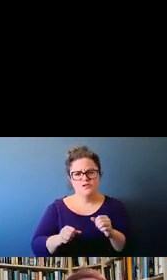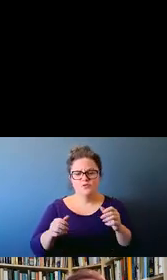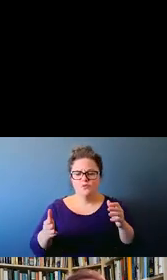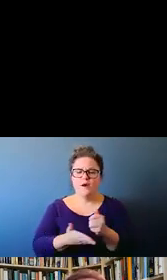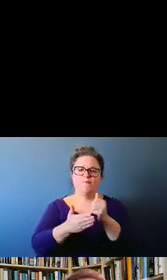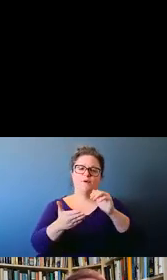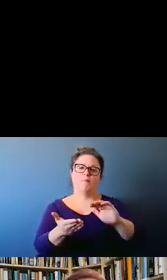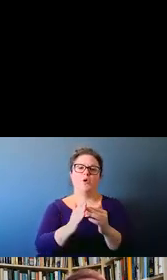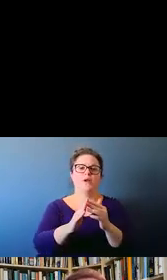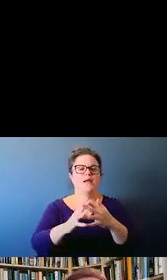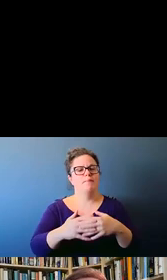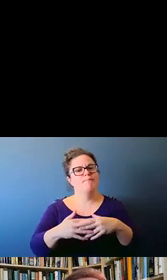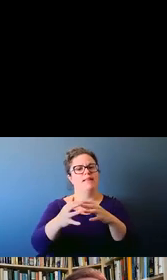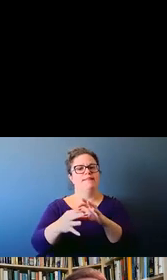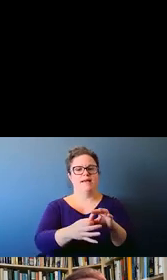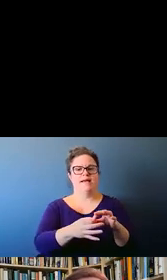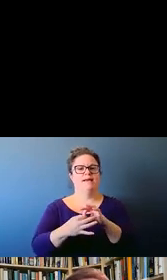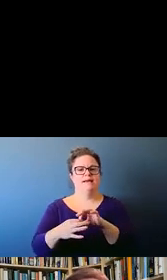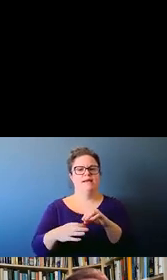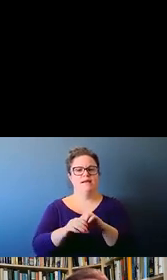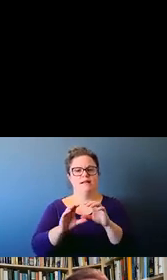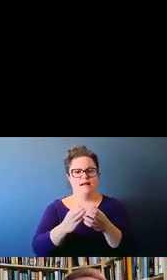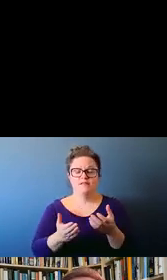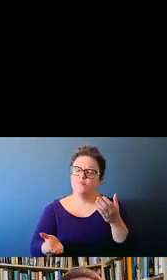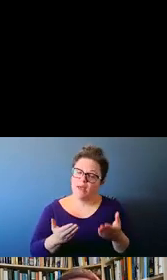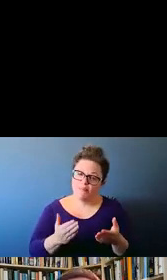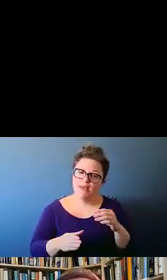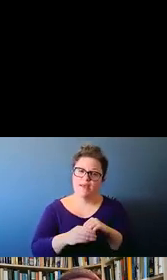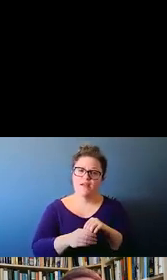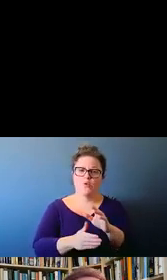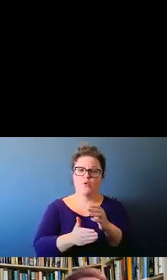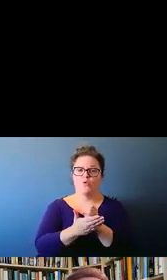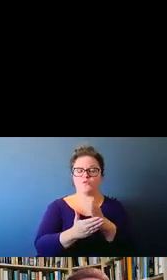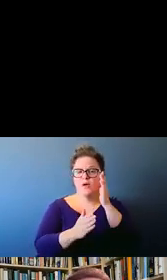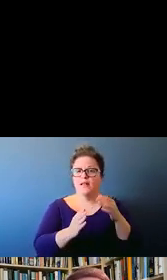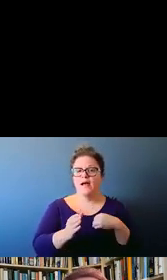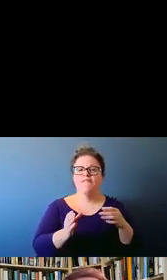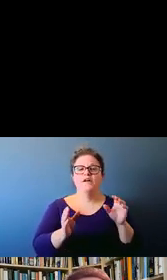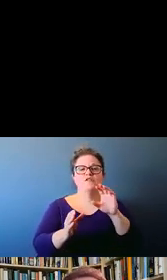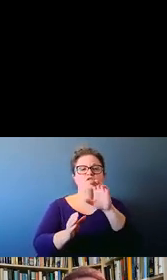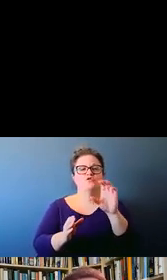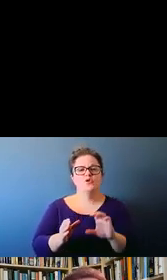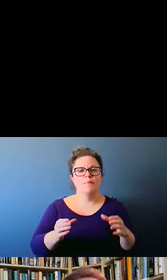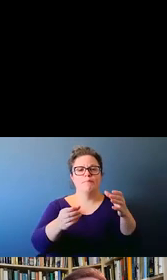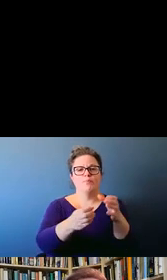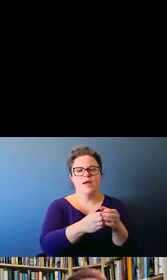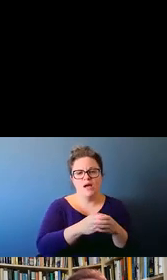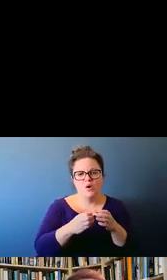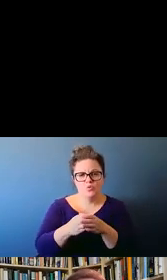classrooms. So there might be breakout sessions, there might be chat rooms, there might be assignments where you're paired up with the